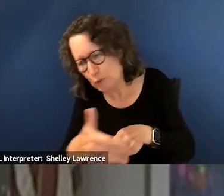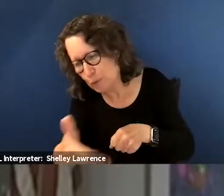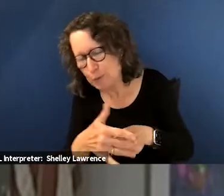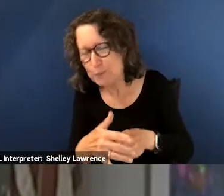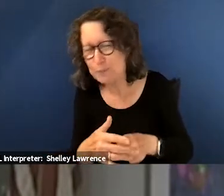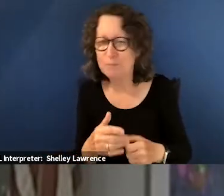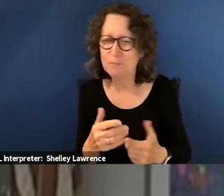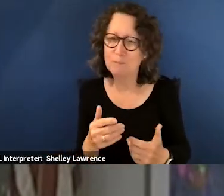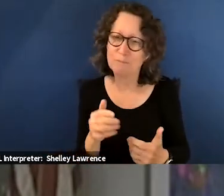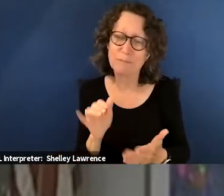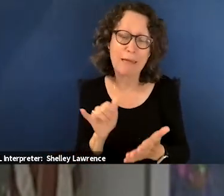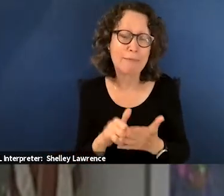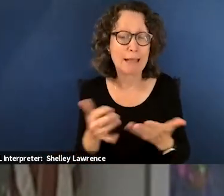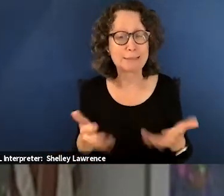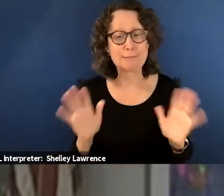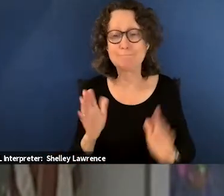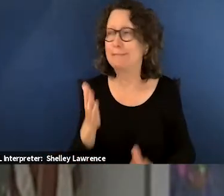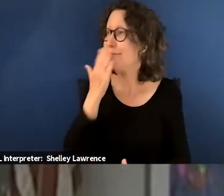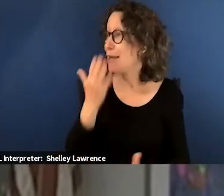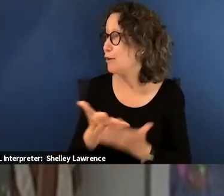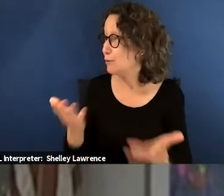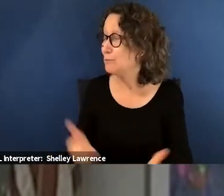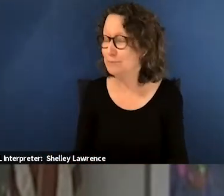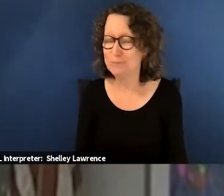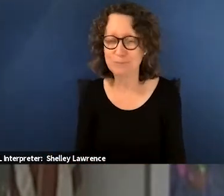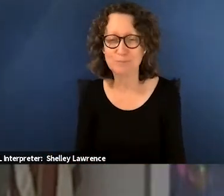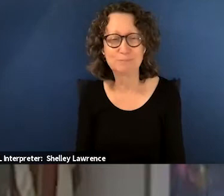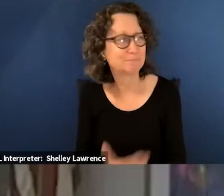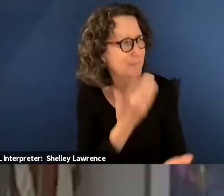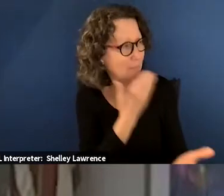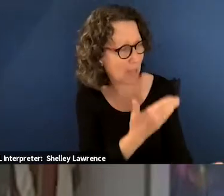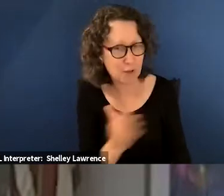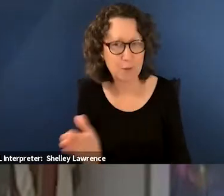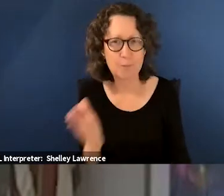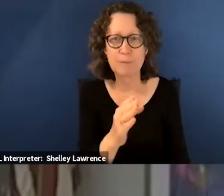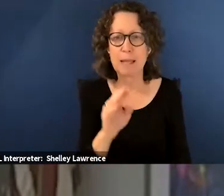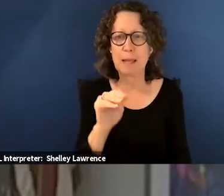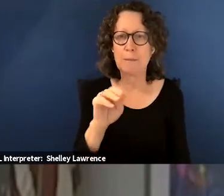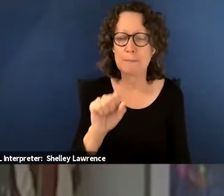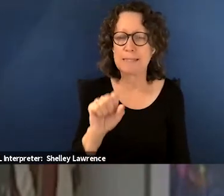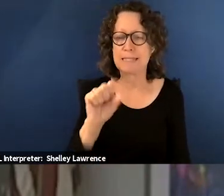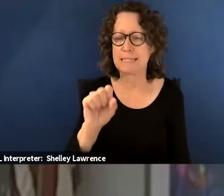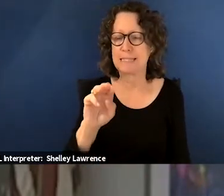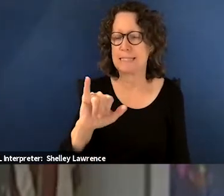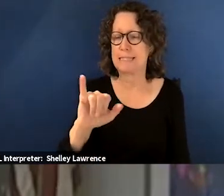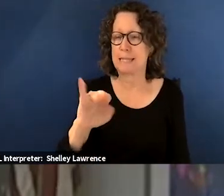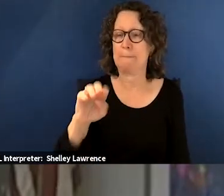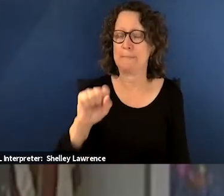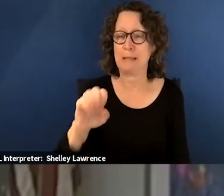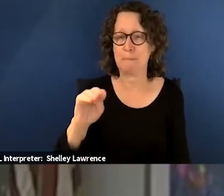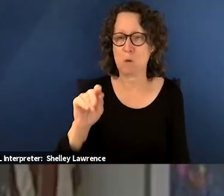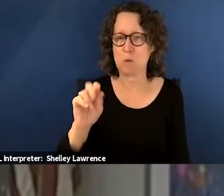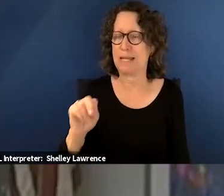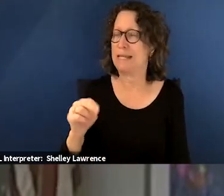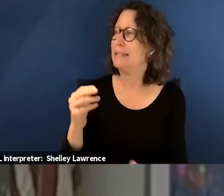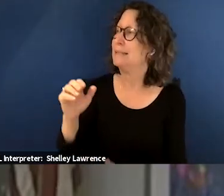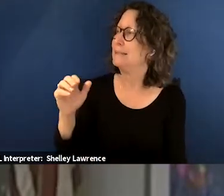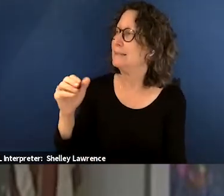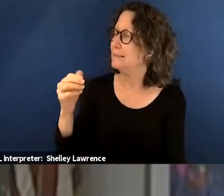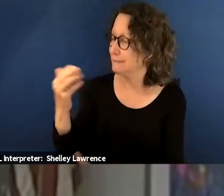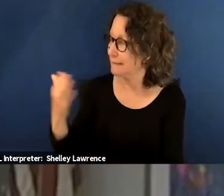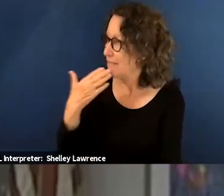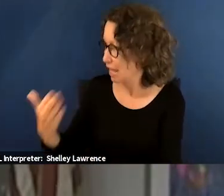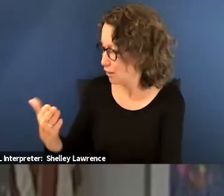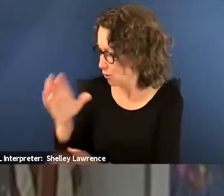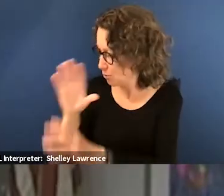that's about it. Thank you so much. Thank you. Ms. Sims-Moten, please. Yes, thank you, President Ford. And I would